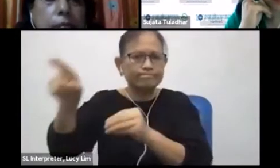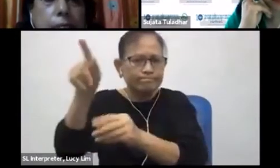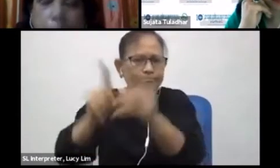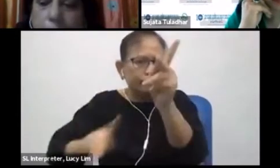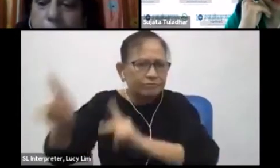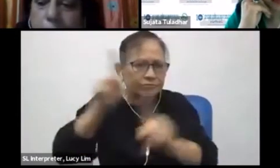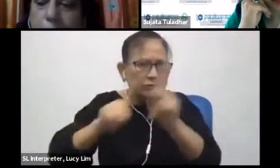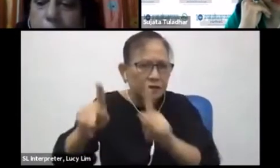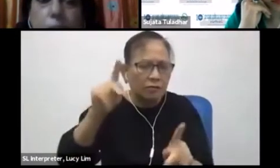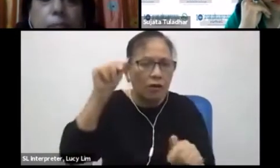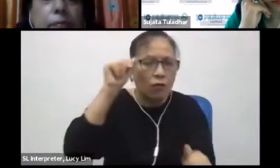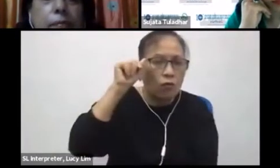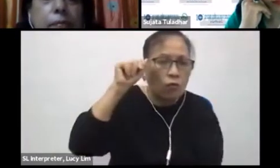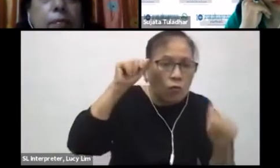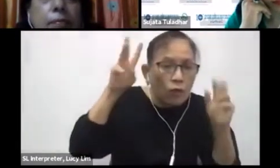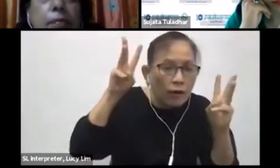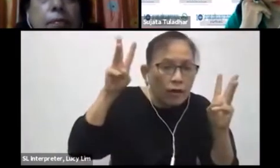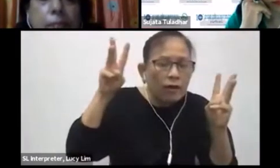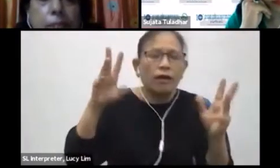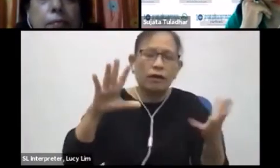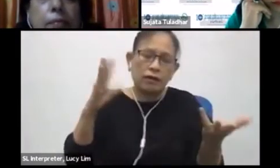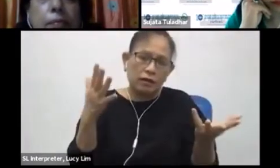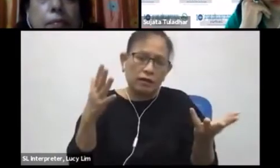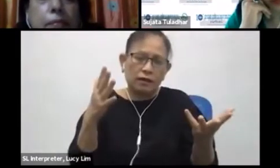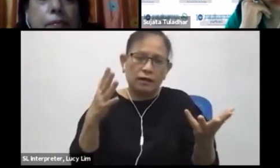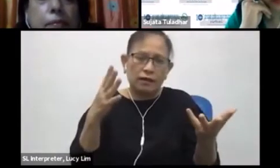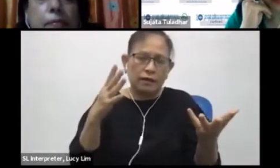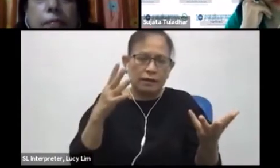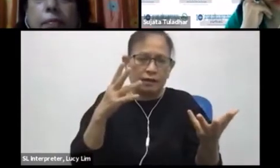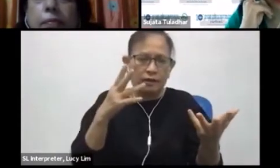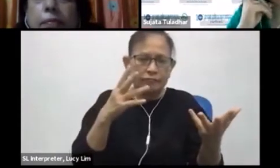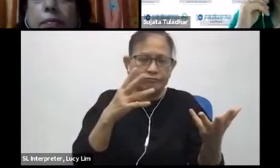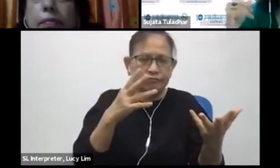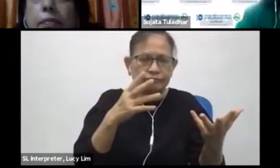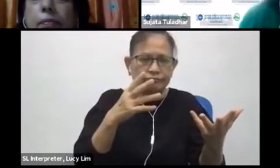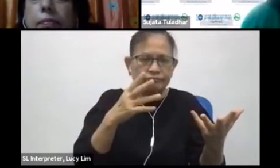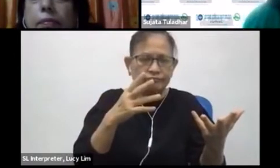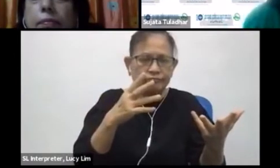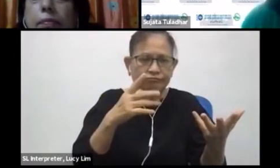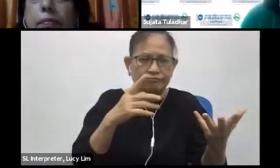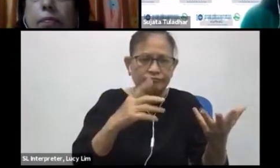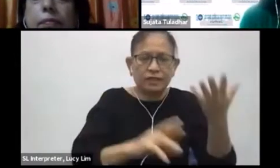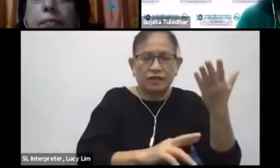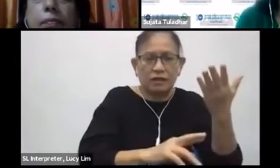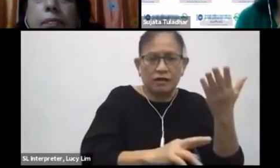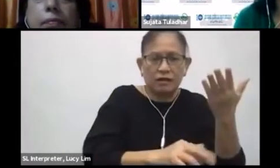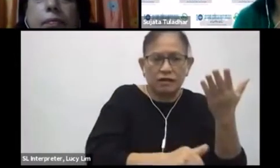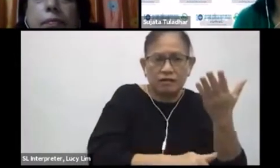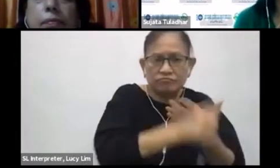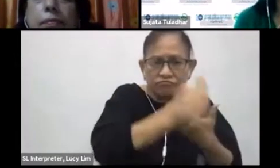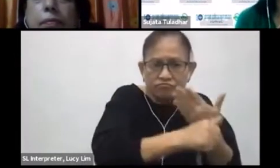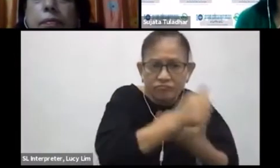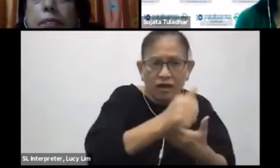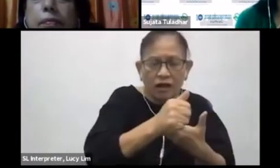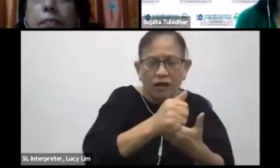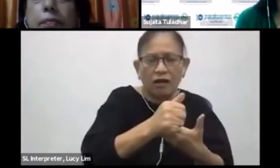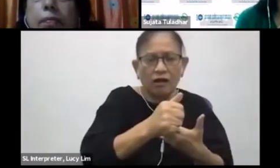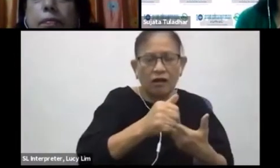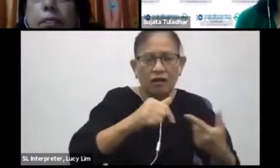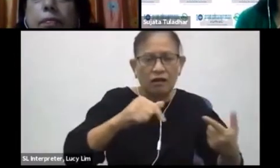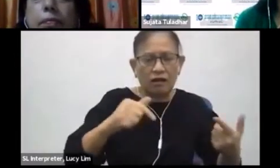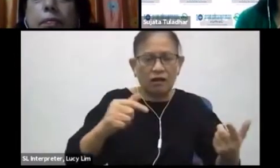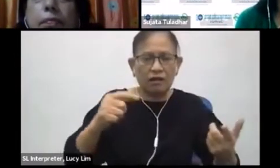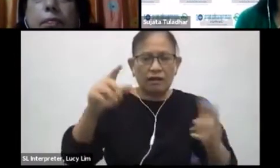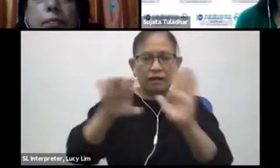is considered as harmful or not harmful, because before that, for example, a wife